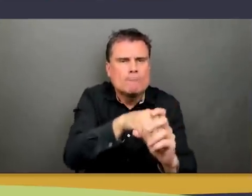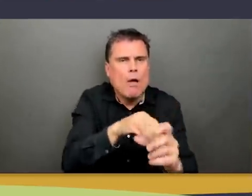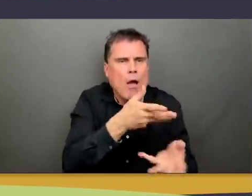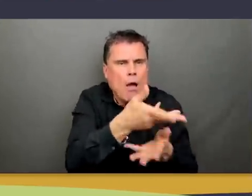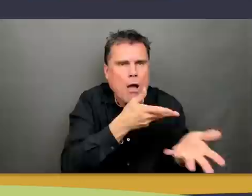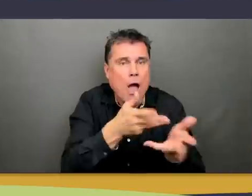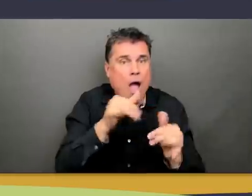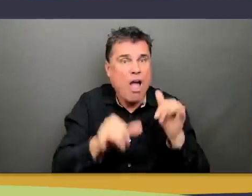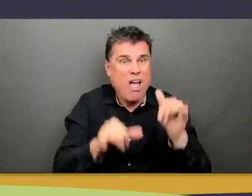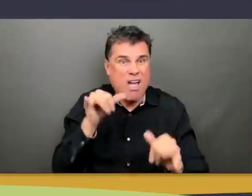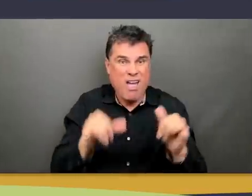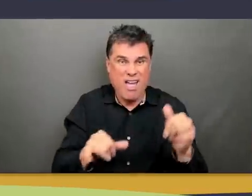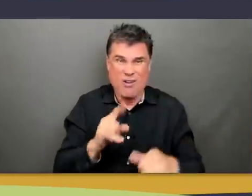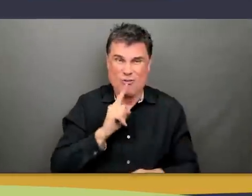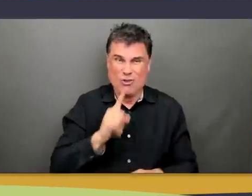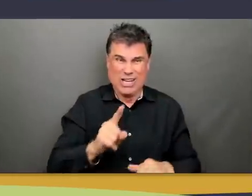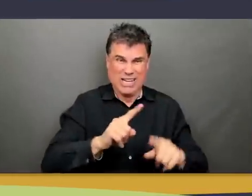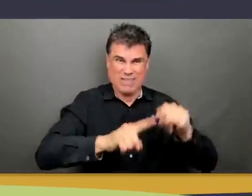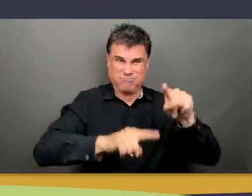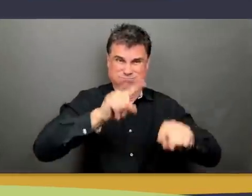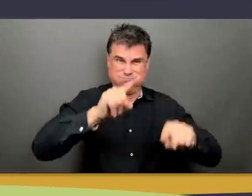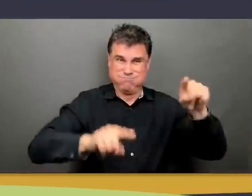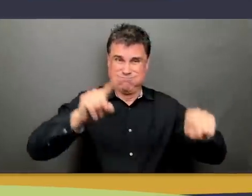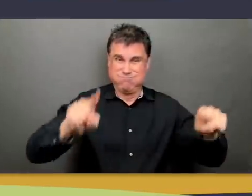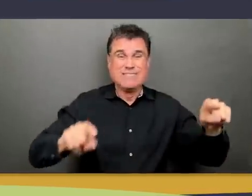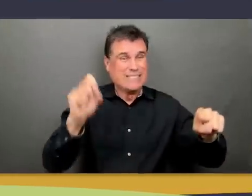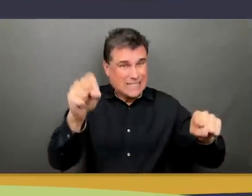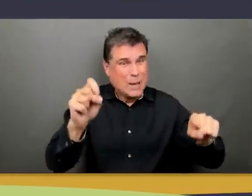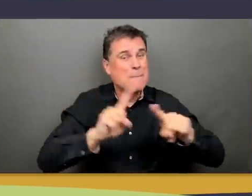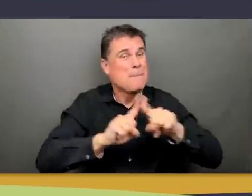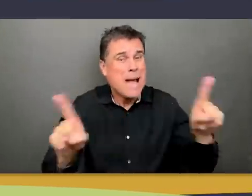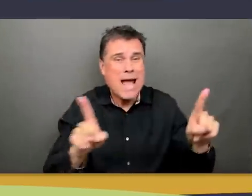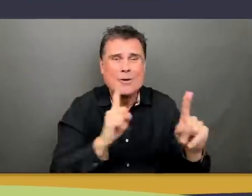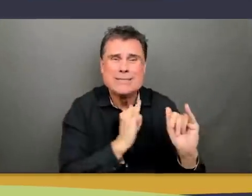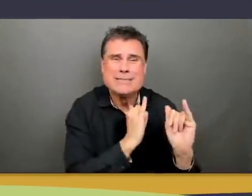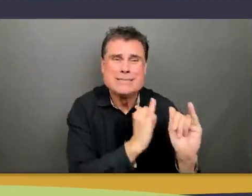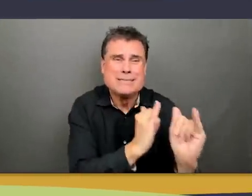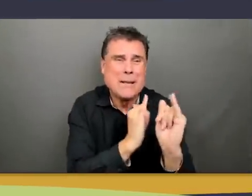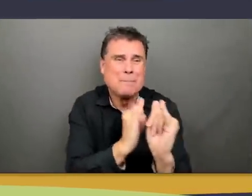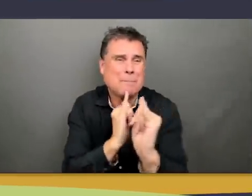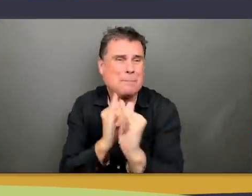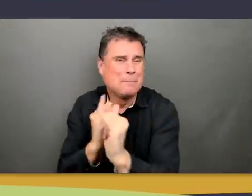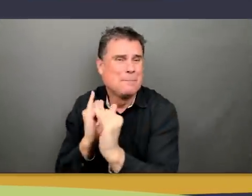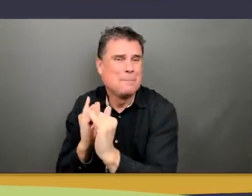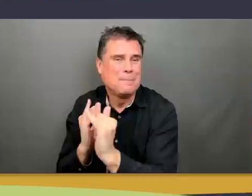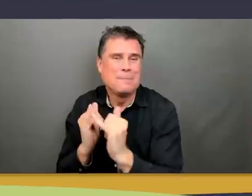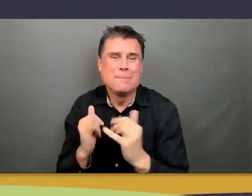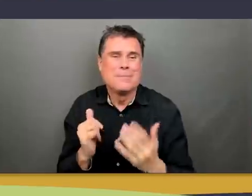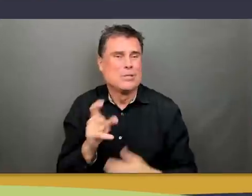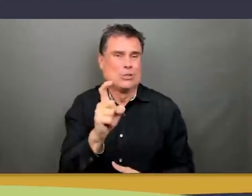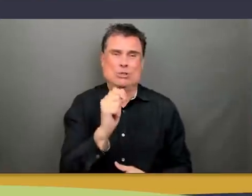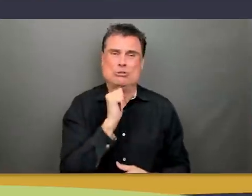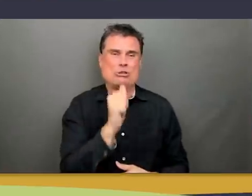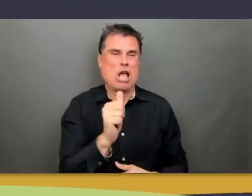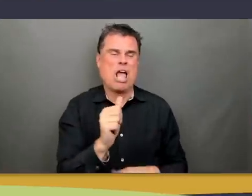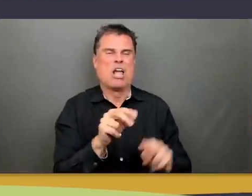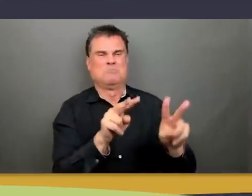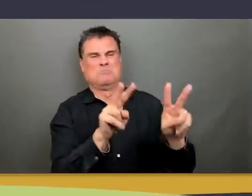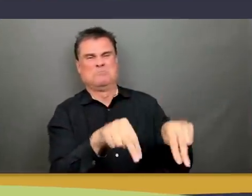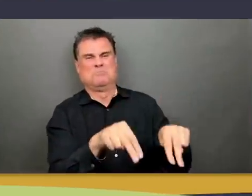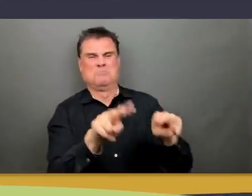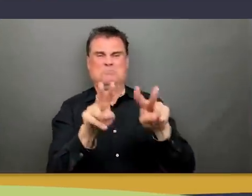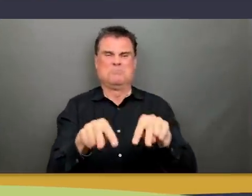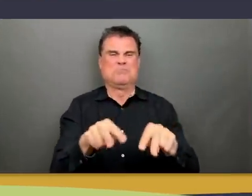people. We are all contributing to the community, and we should not treat people differently because of the color of the